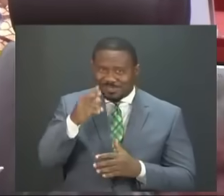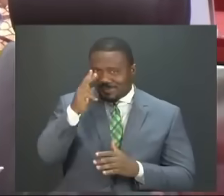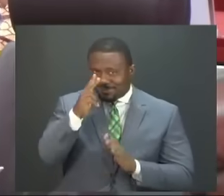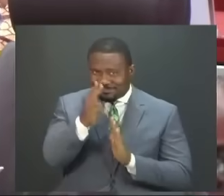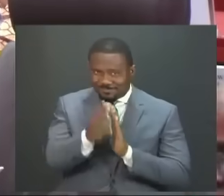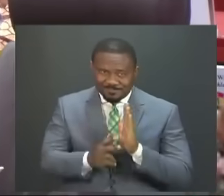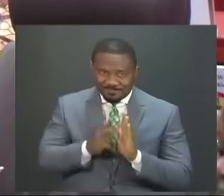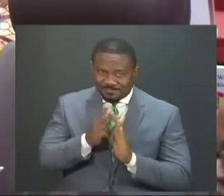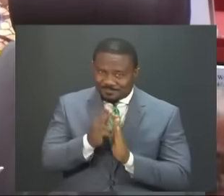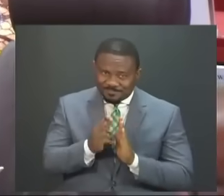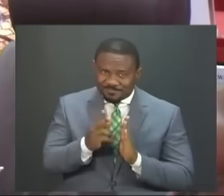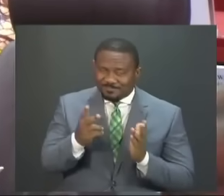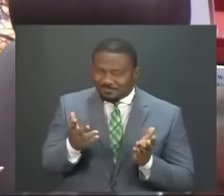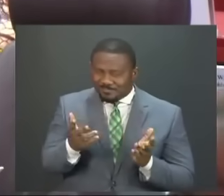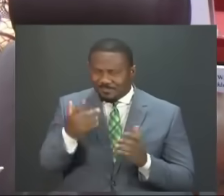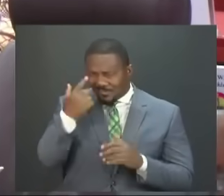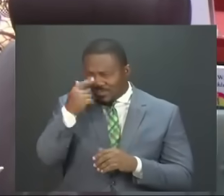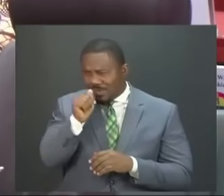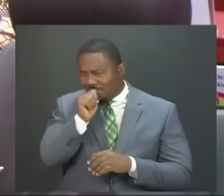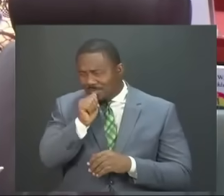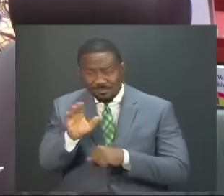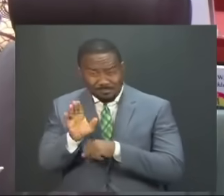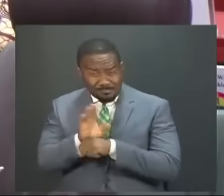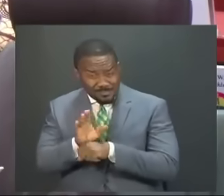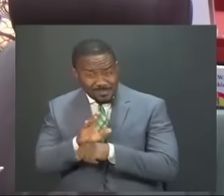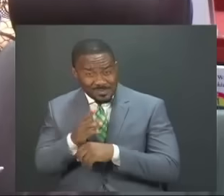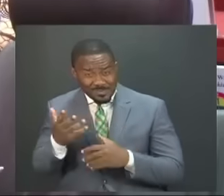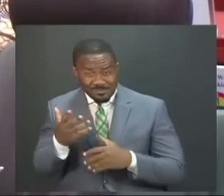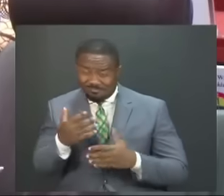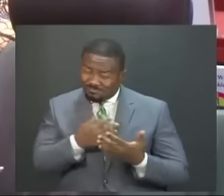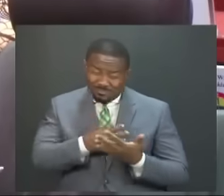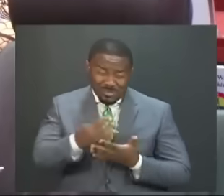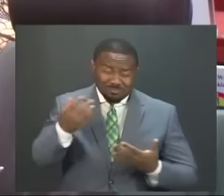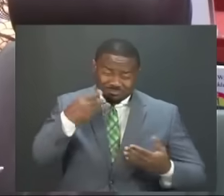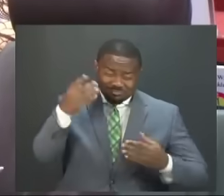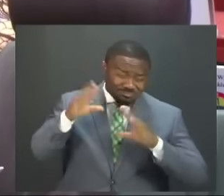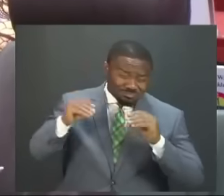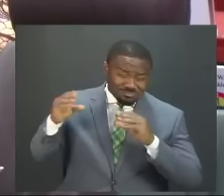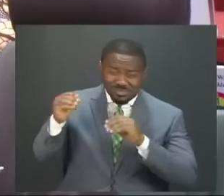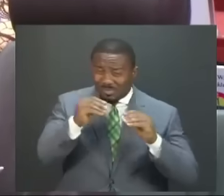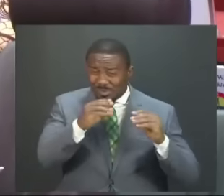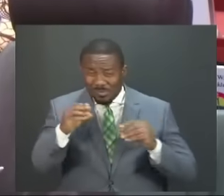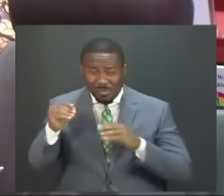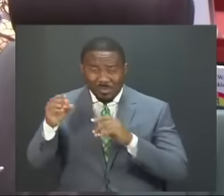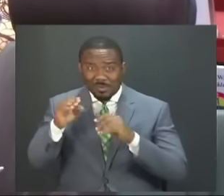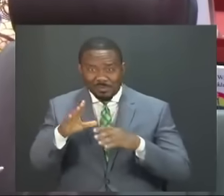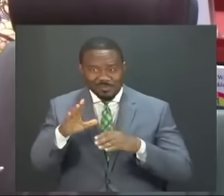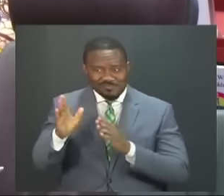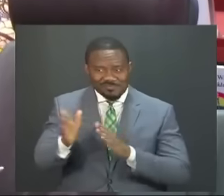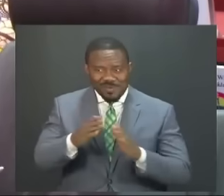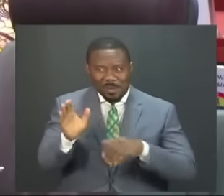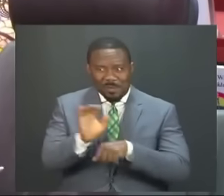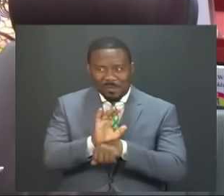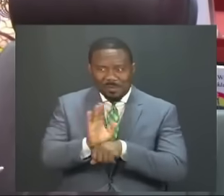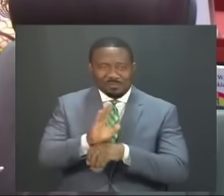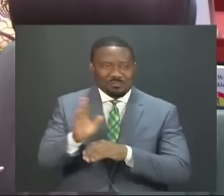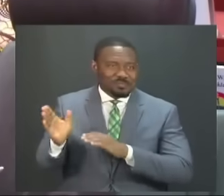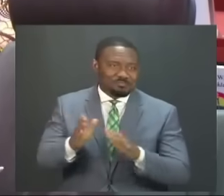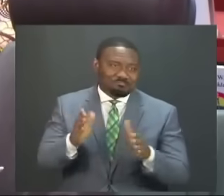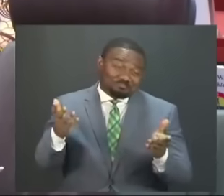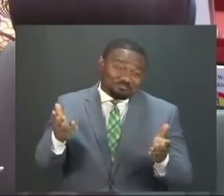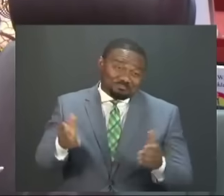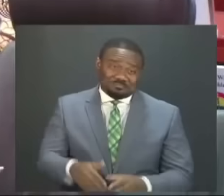should have been meant for private business. We have spent it debating the statement.